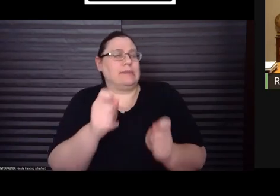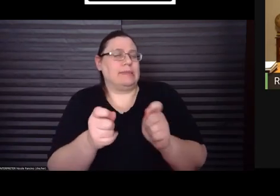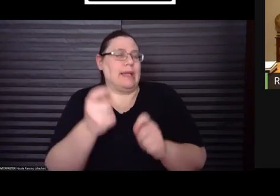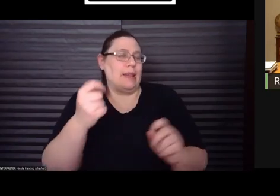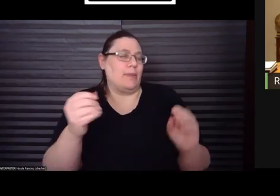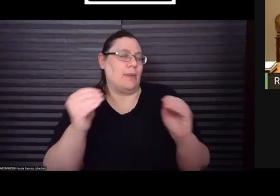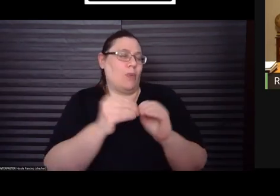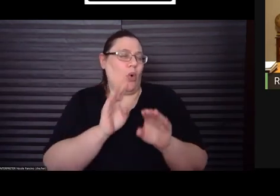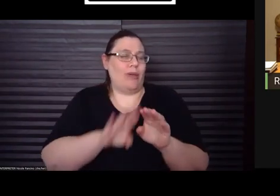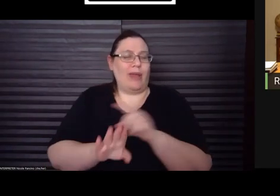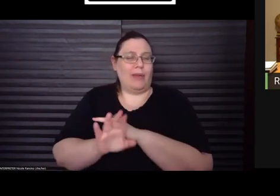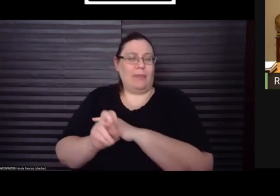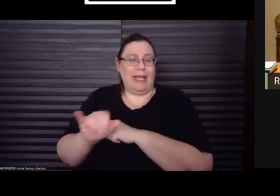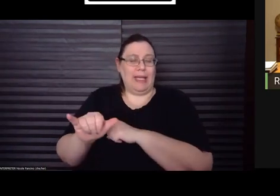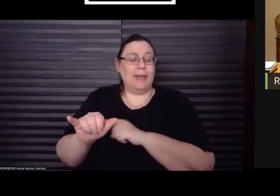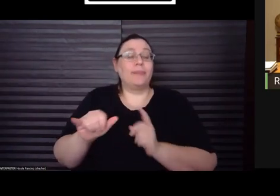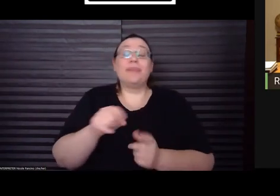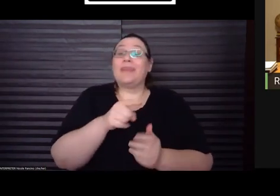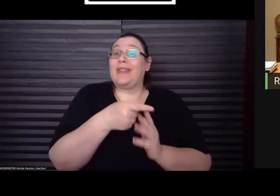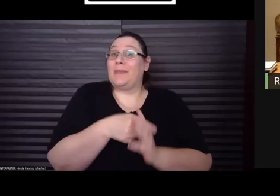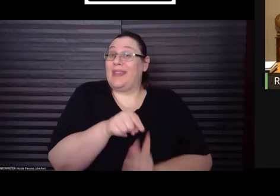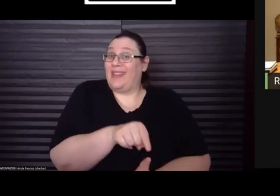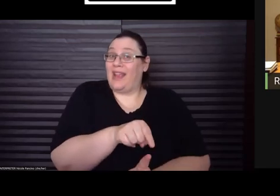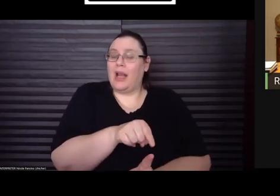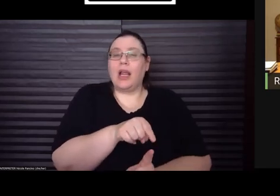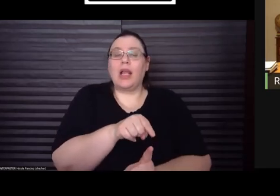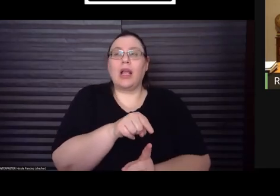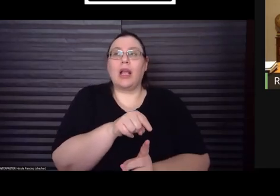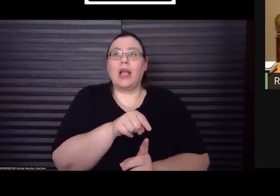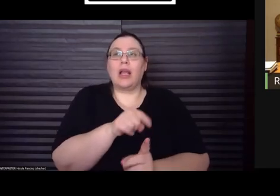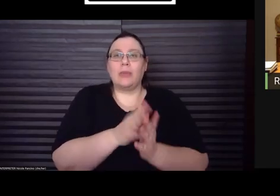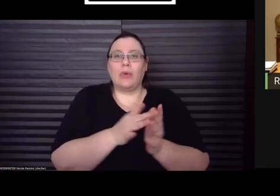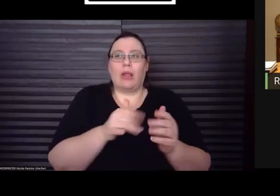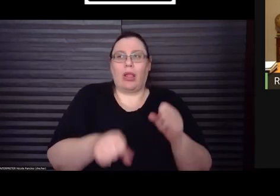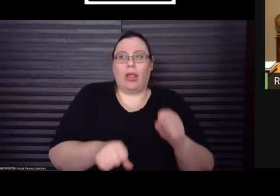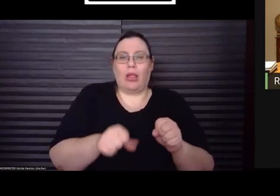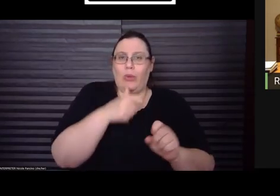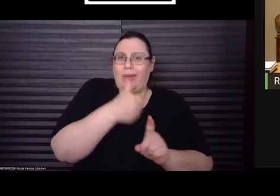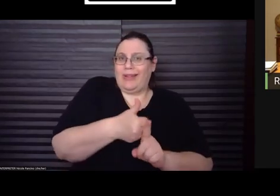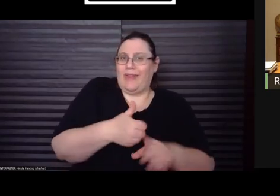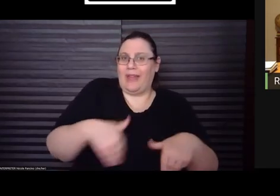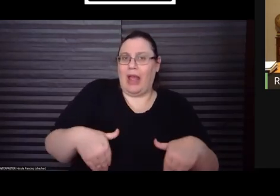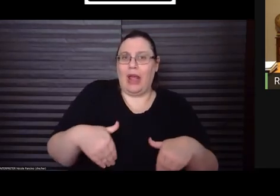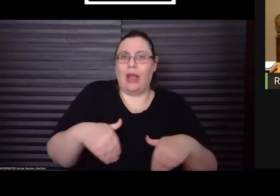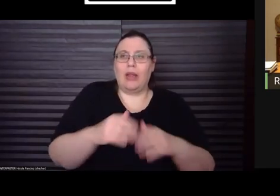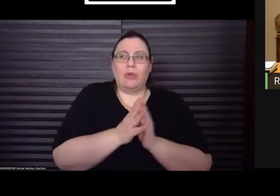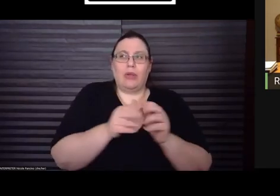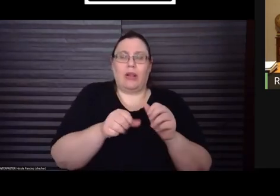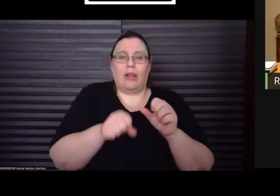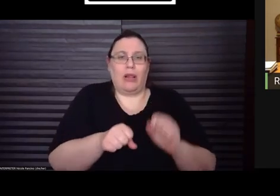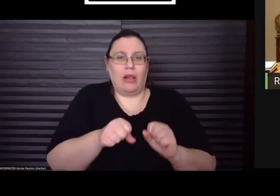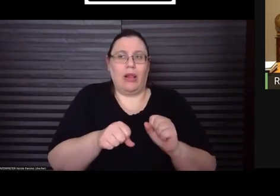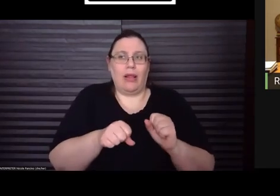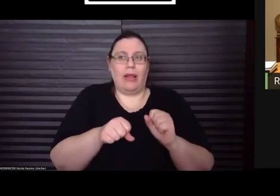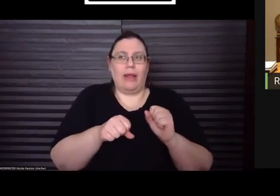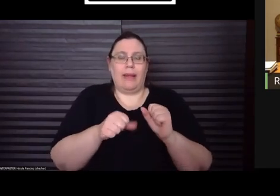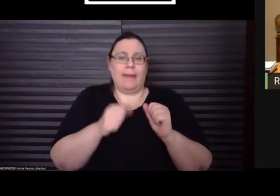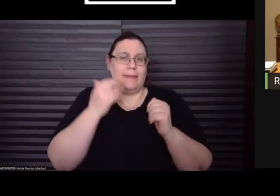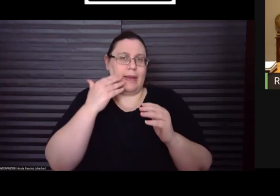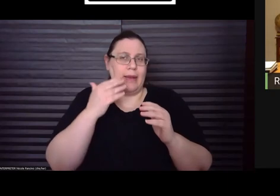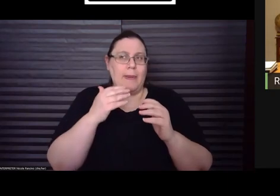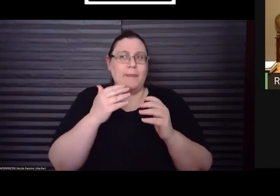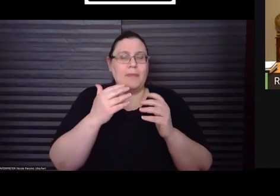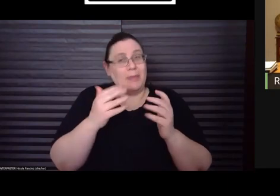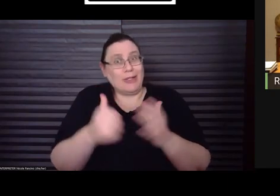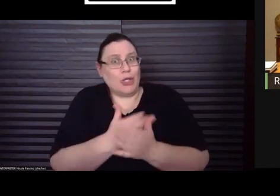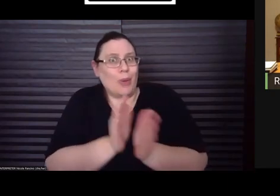think, a little bit more. At the beginning, you know, the book isn't sure of itself yet. The book is hesitant, right? It doesn't really